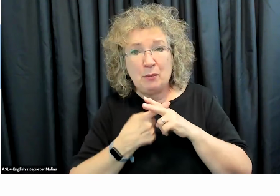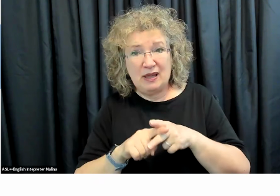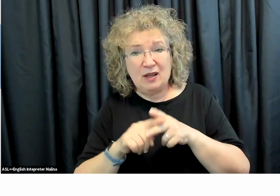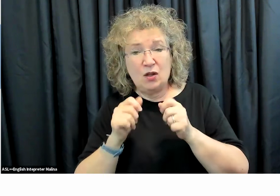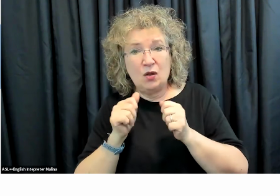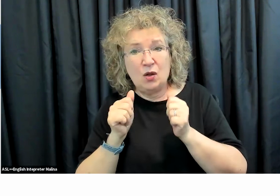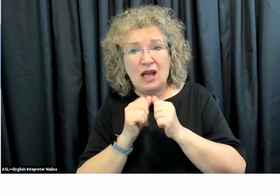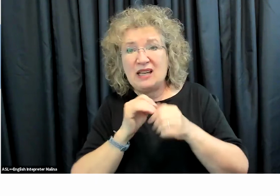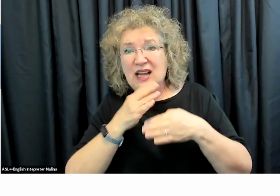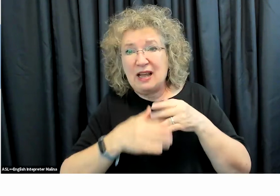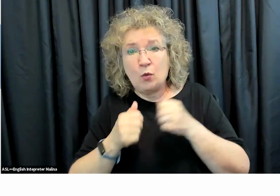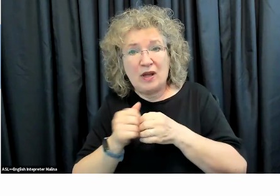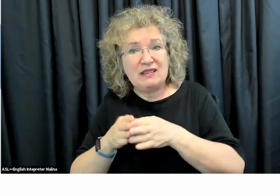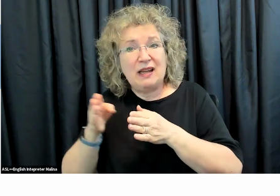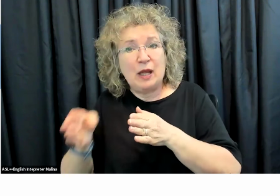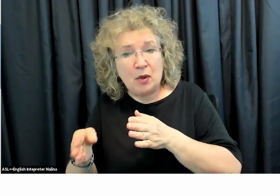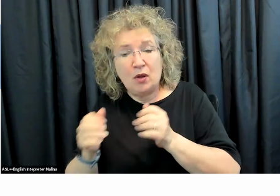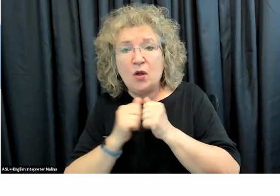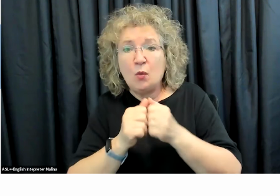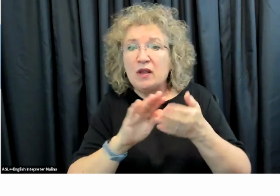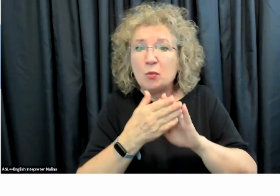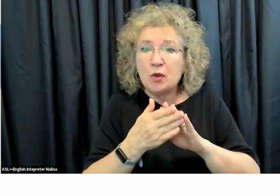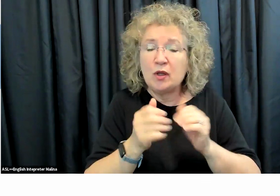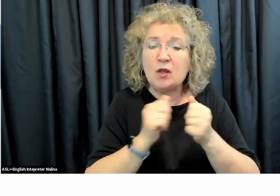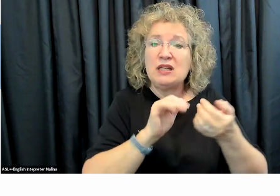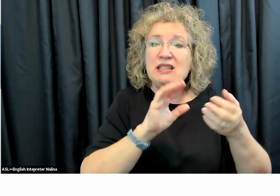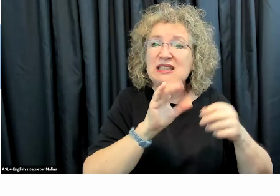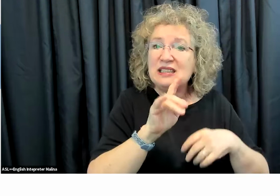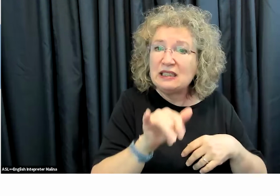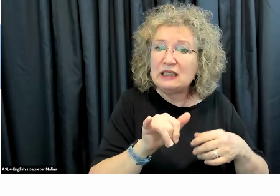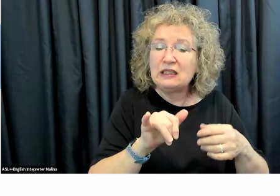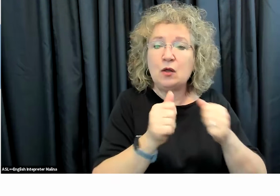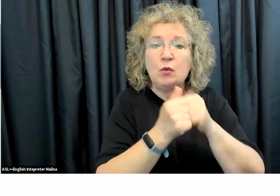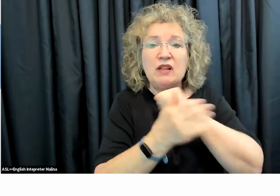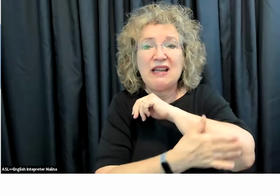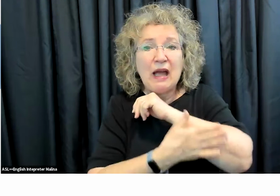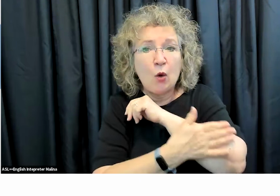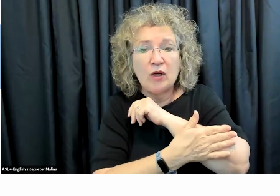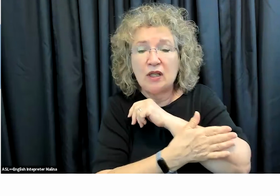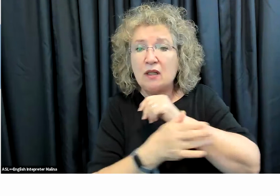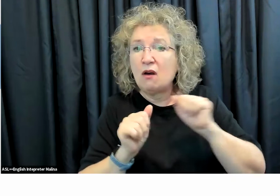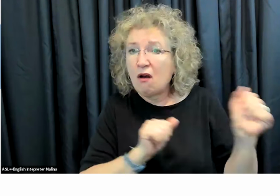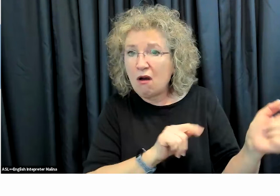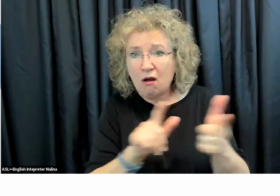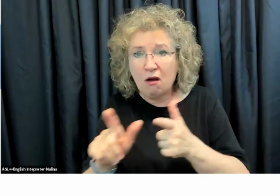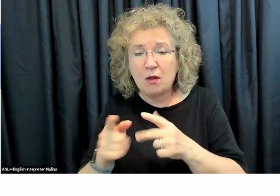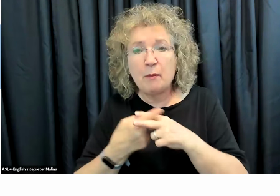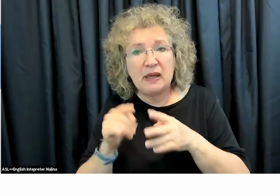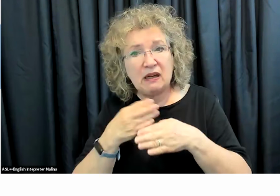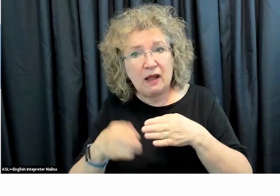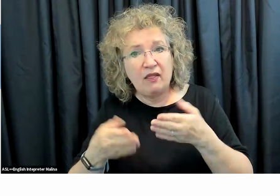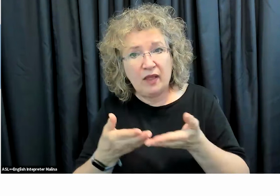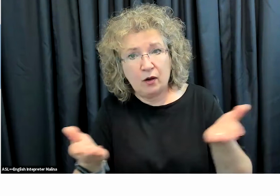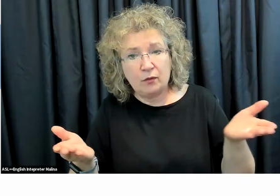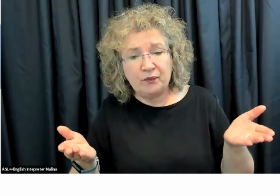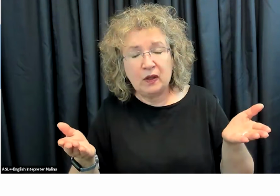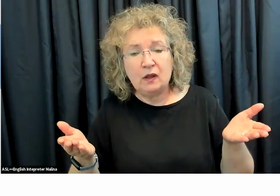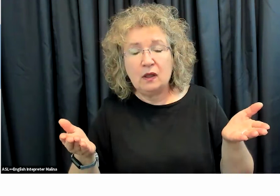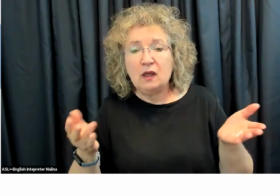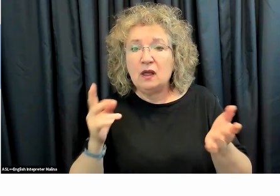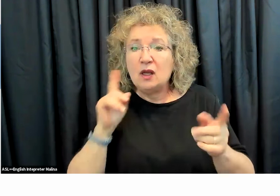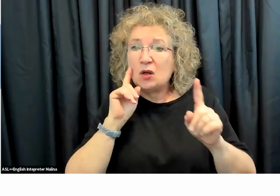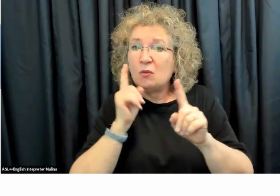They begin and they end at your city and your county levels. In the end, when a disaster strikes, the